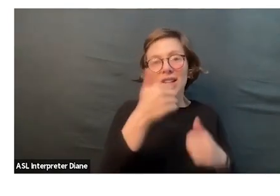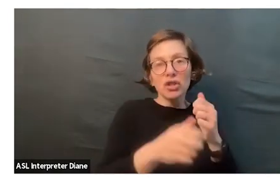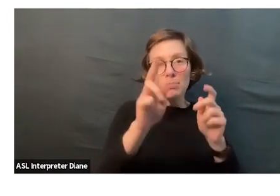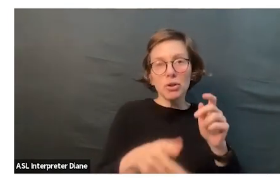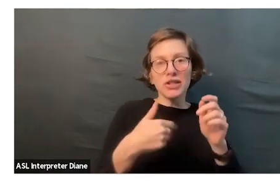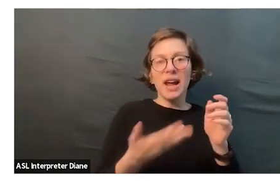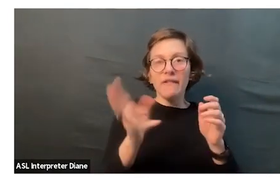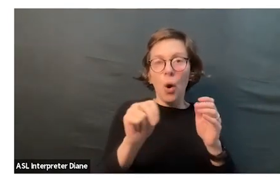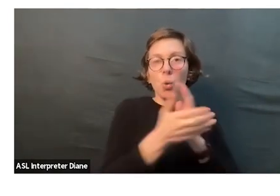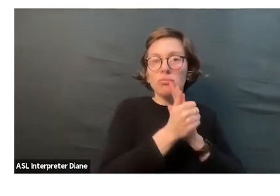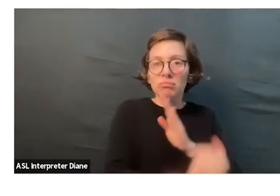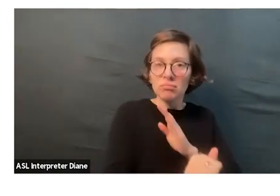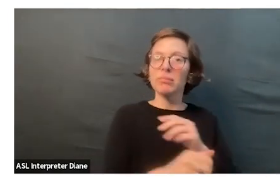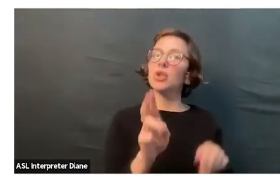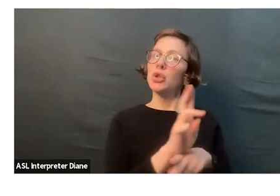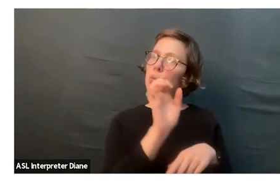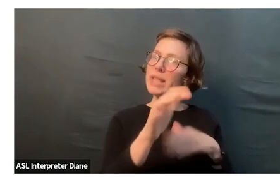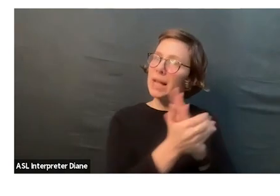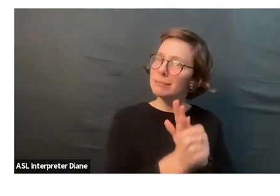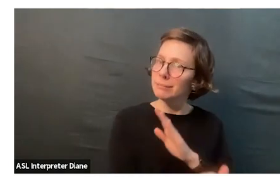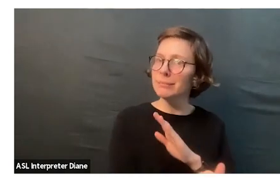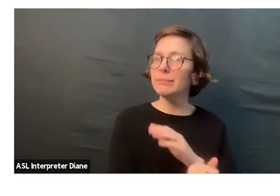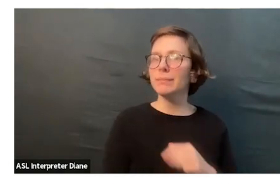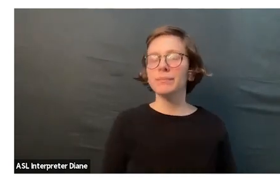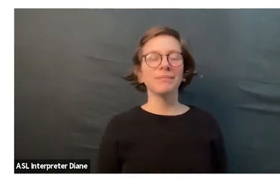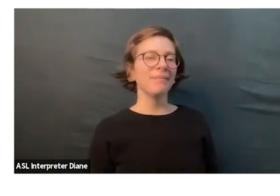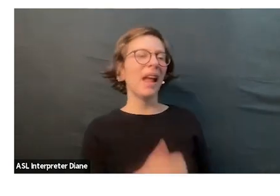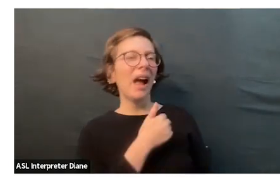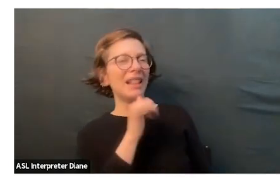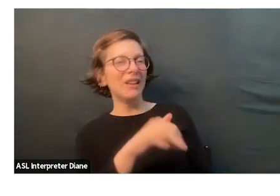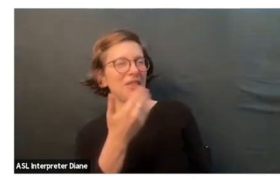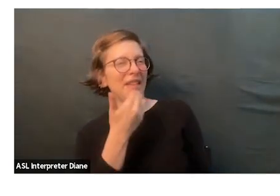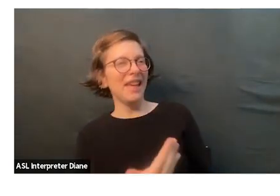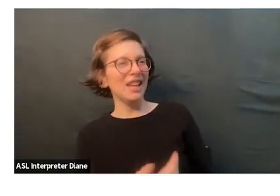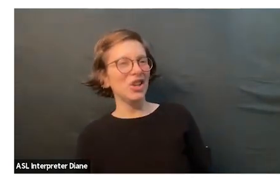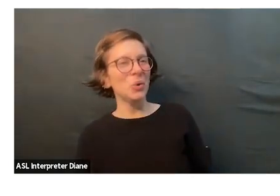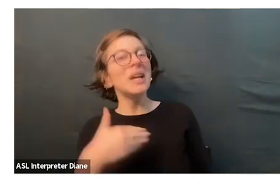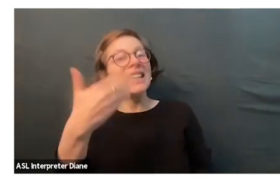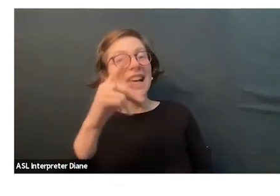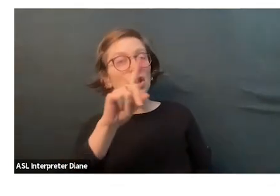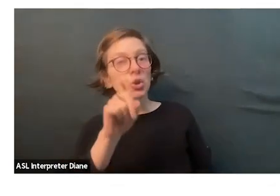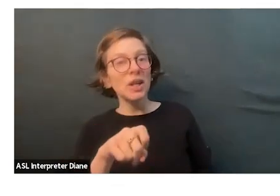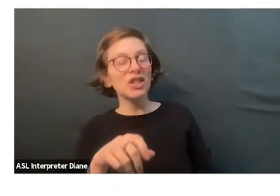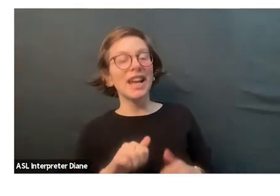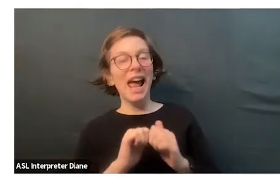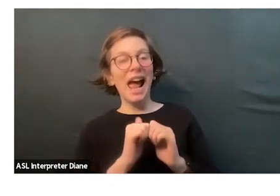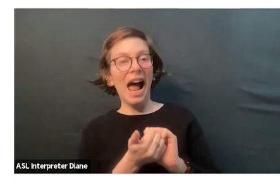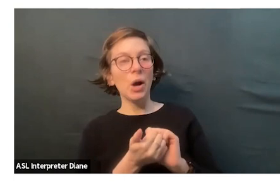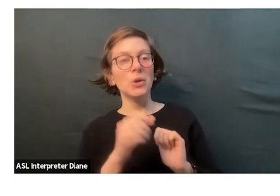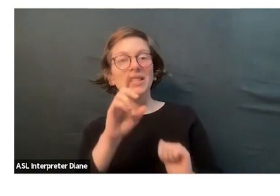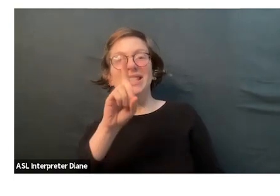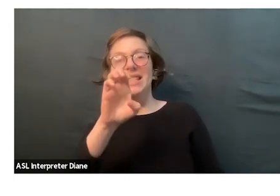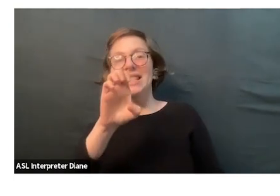for OpenEDU a few semesters ago. And they said something that was extremely powerful, is that pollution